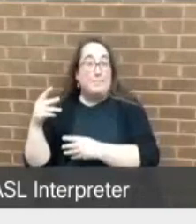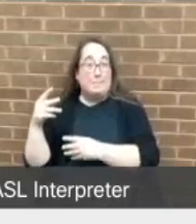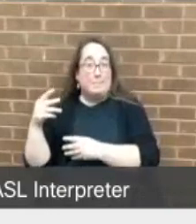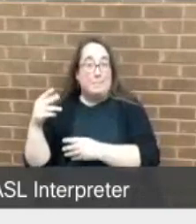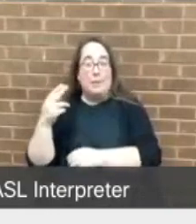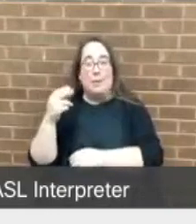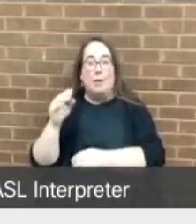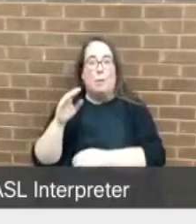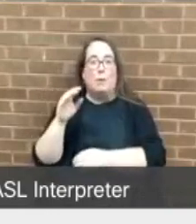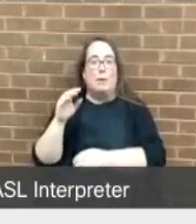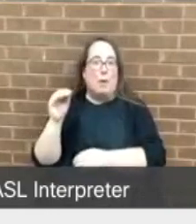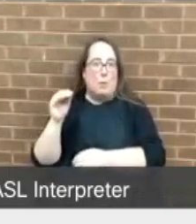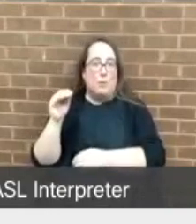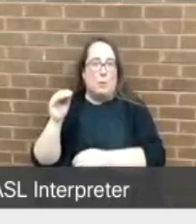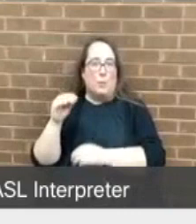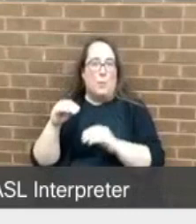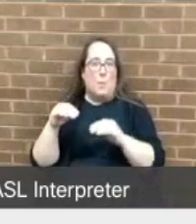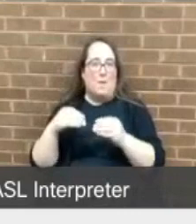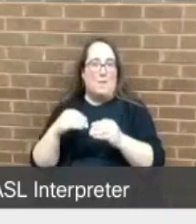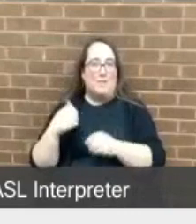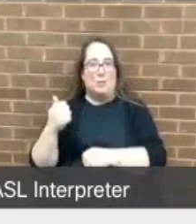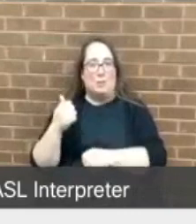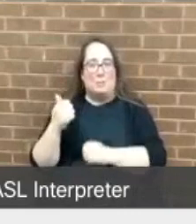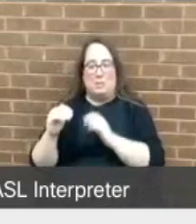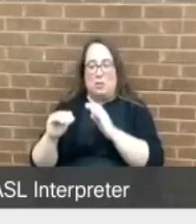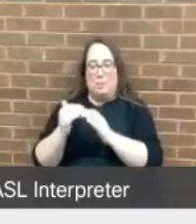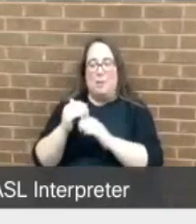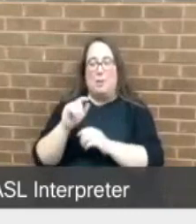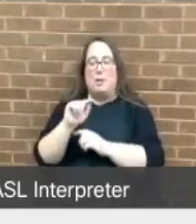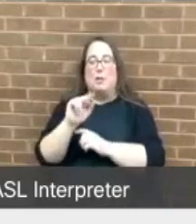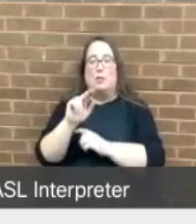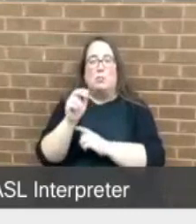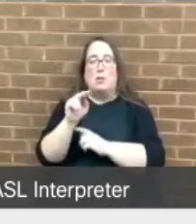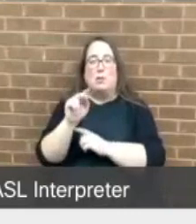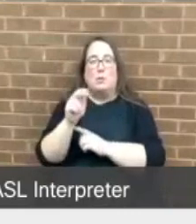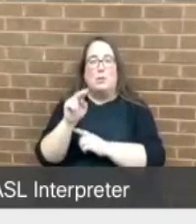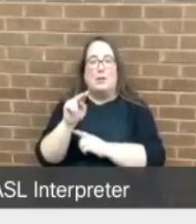County Office of Transportation email. That's